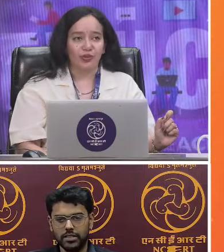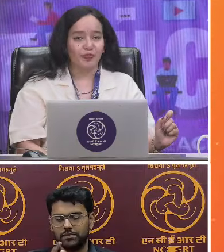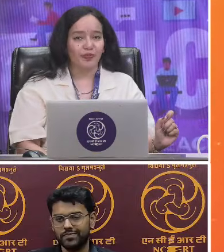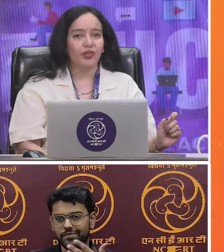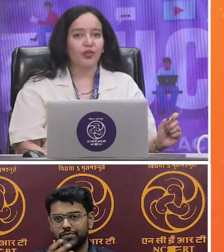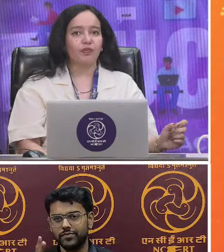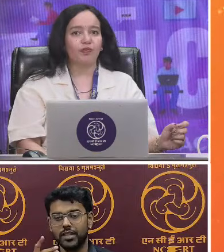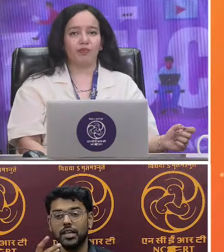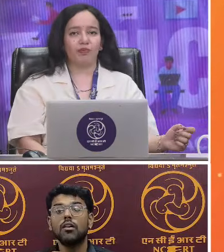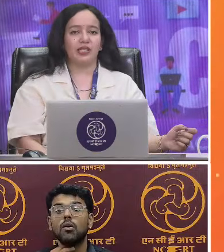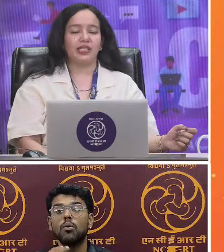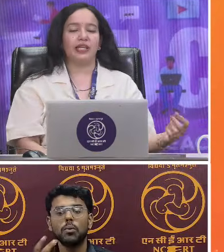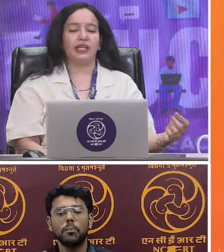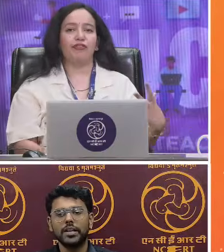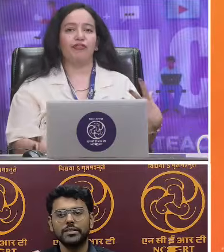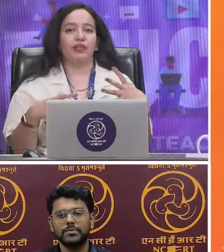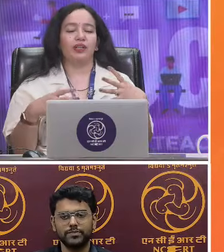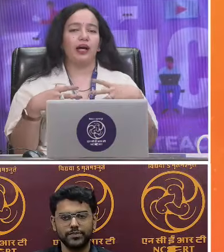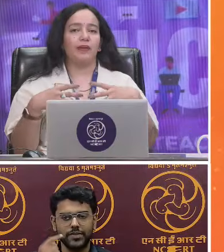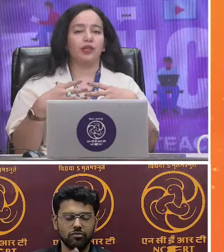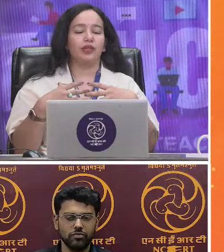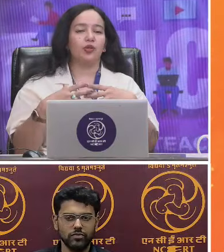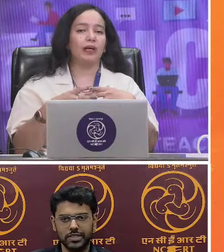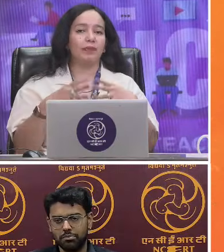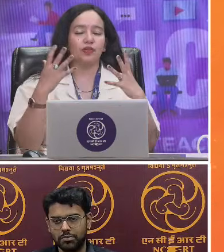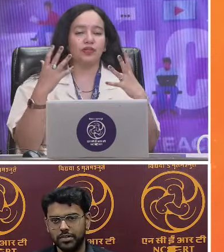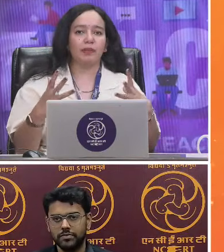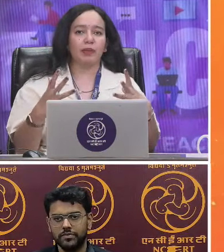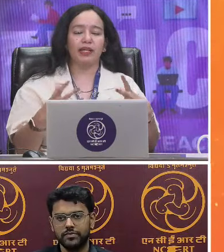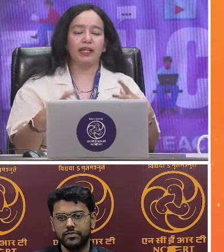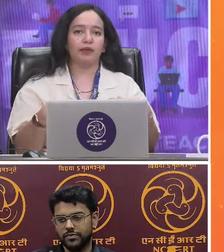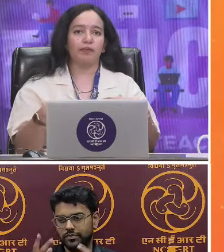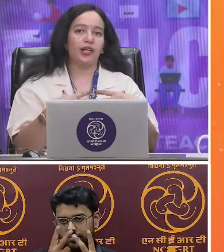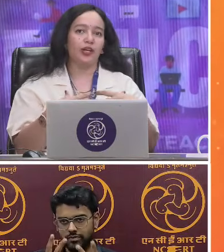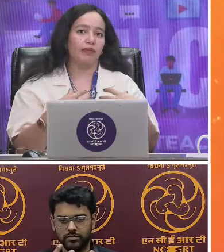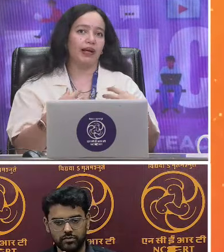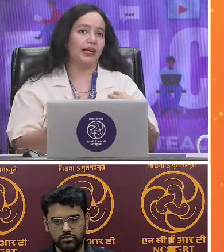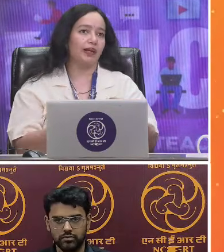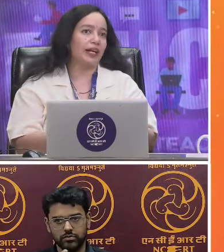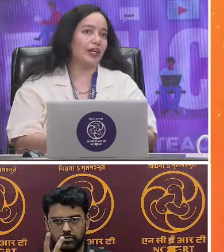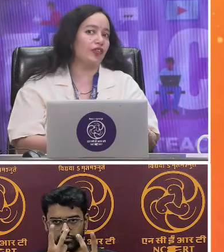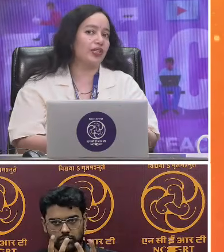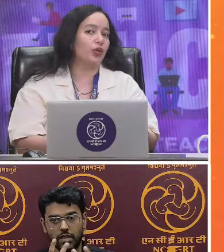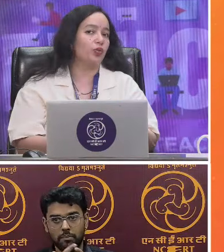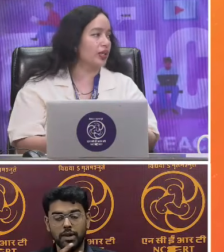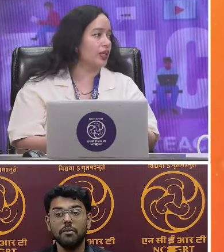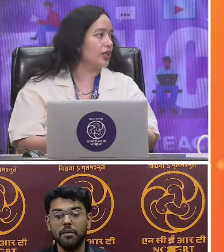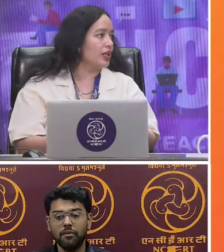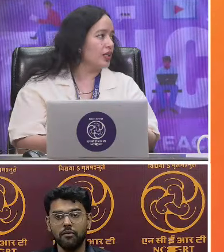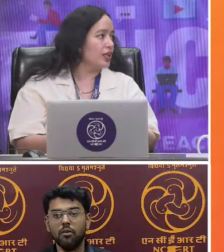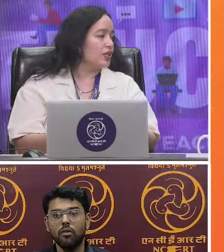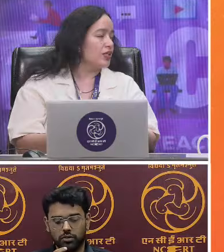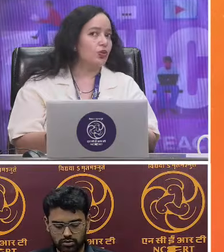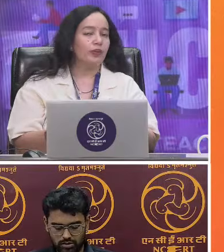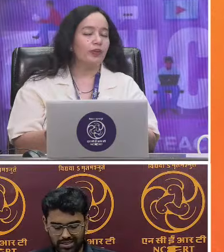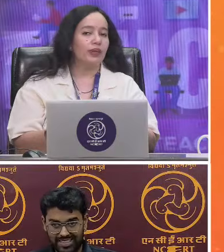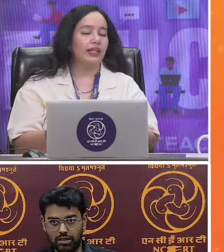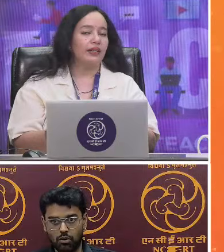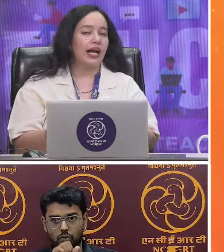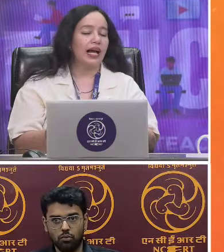control. See, if you'll be able to see me, but my microphone is not working.